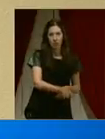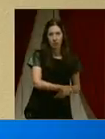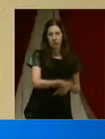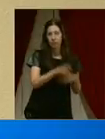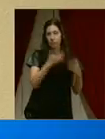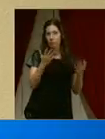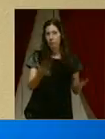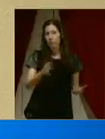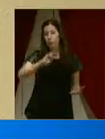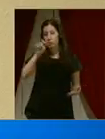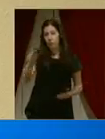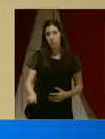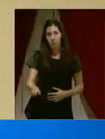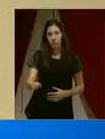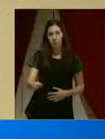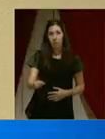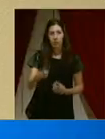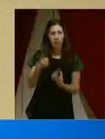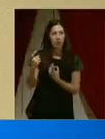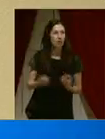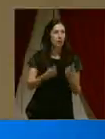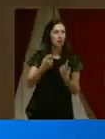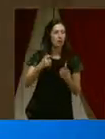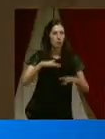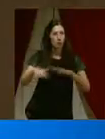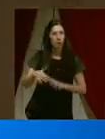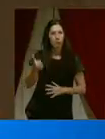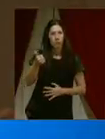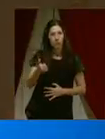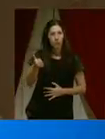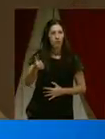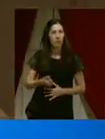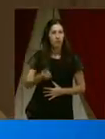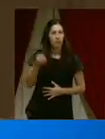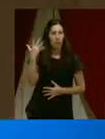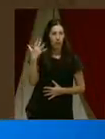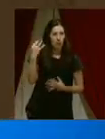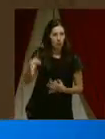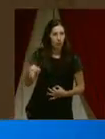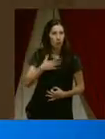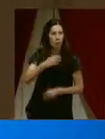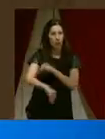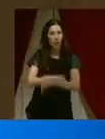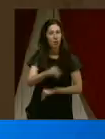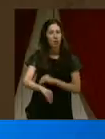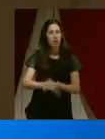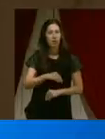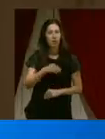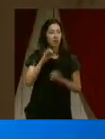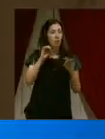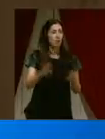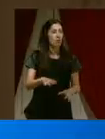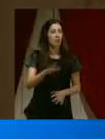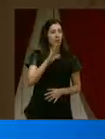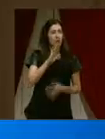better screen for her own purposes, and in that case the other person who needs to do these things with one single